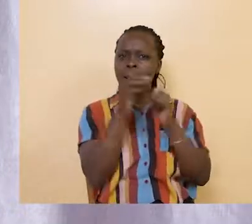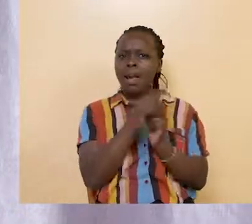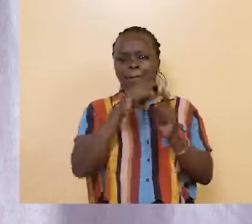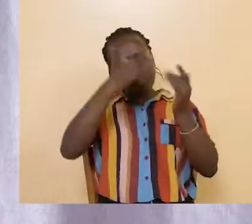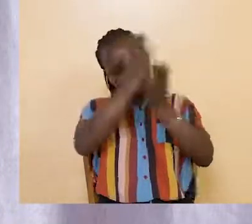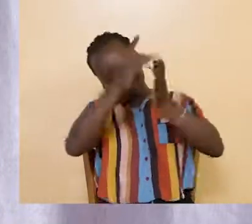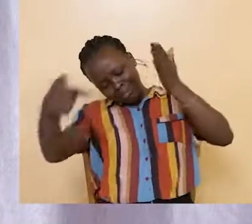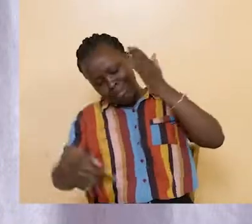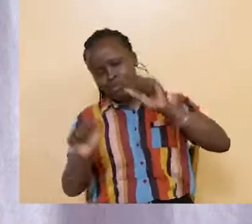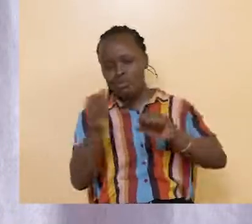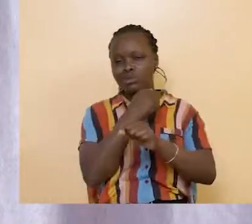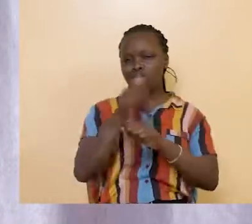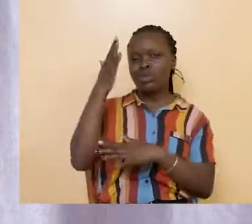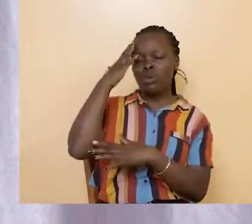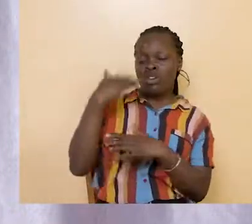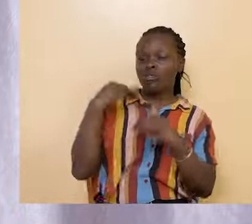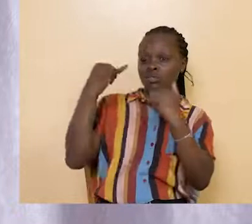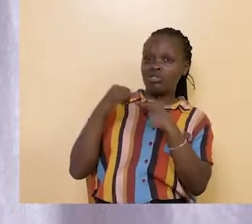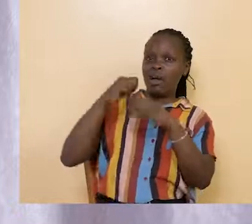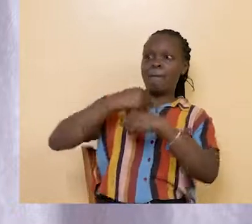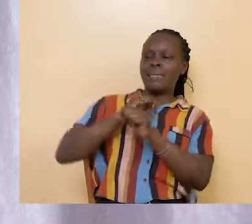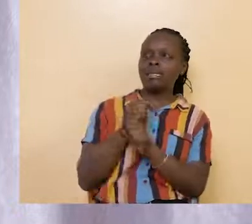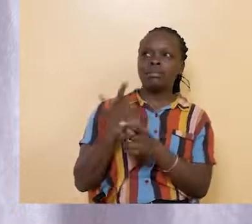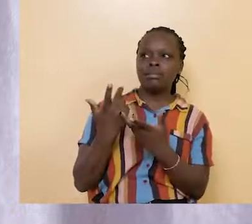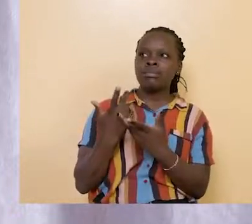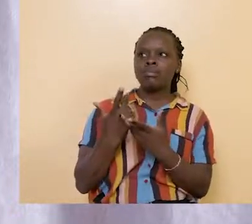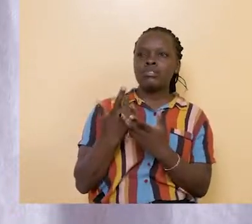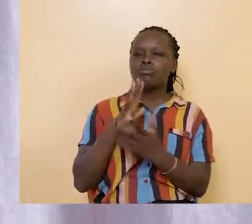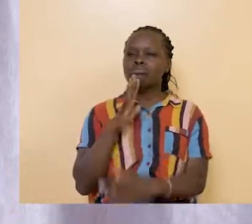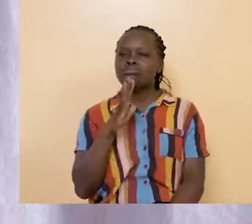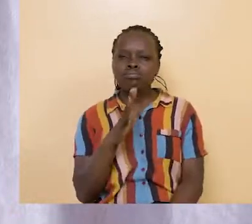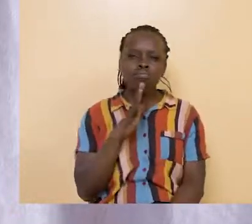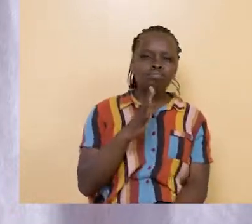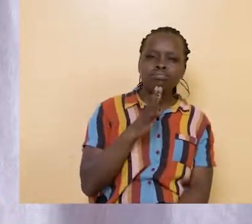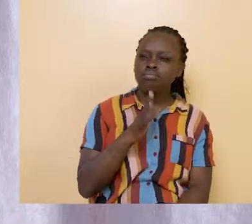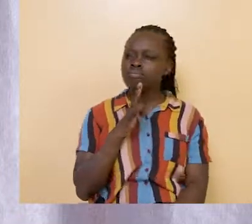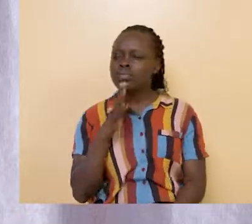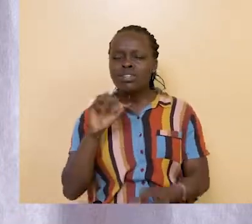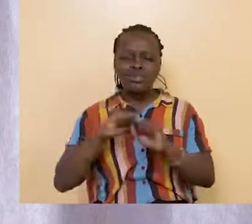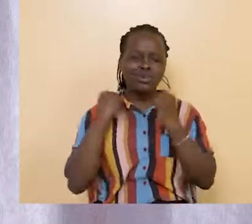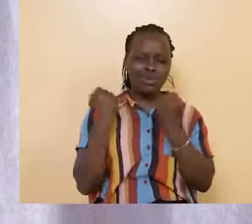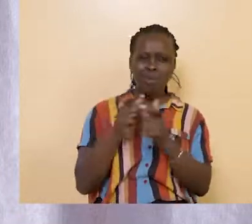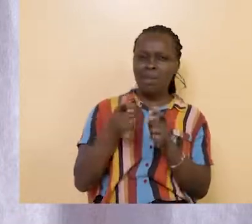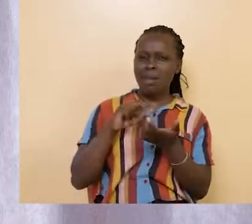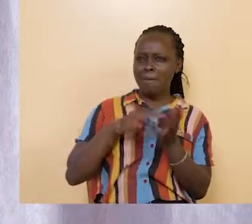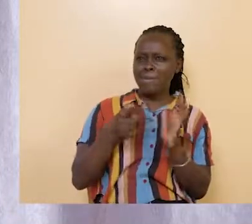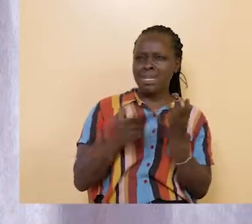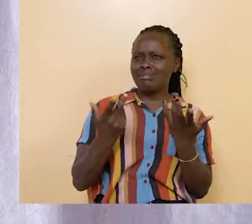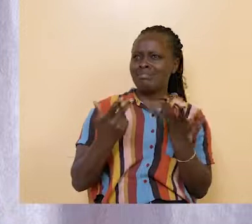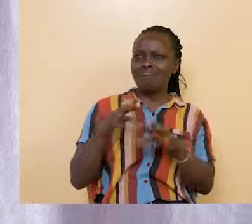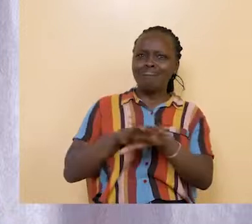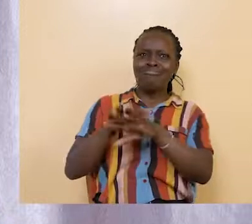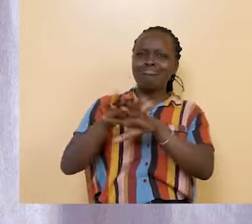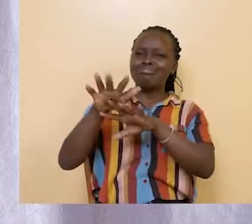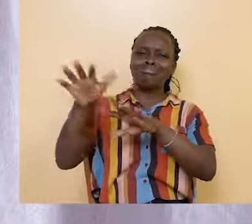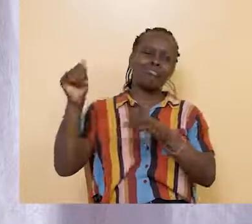Instagram. And I mean, if you're trying to make a career out of podcasting and all of that and social media, it's not going to go anywhere